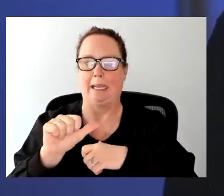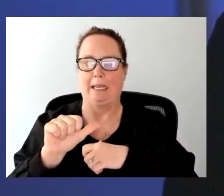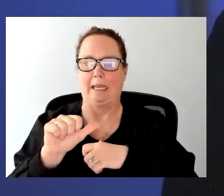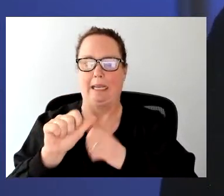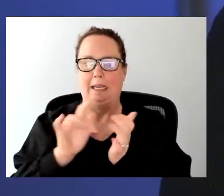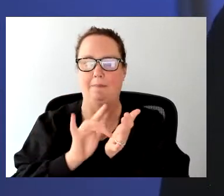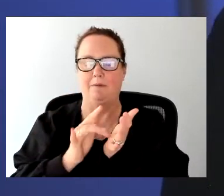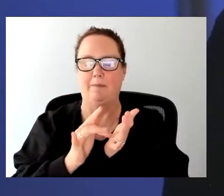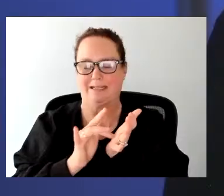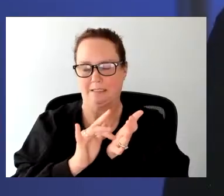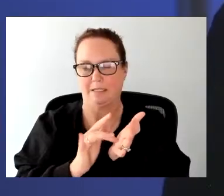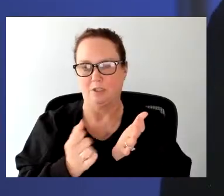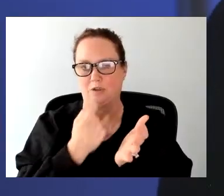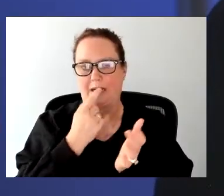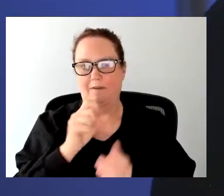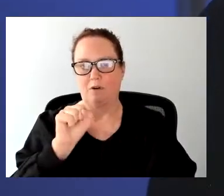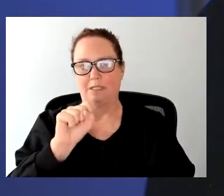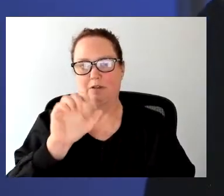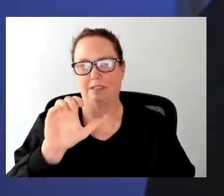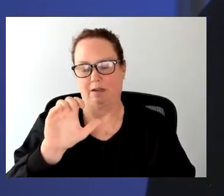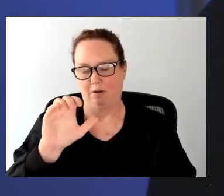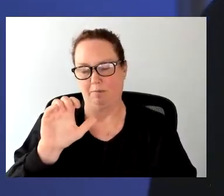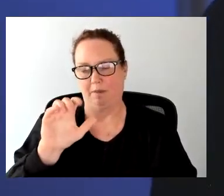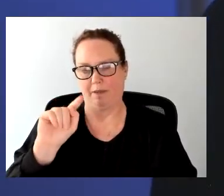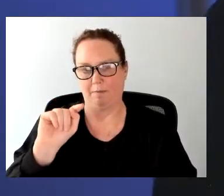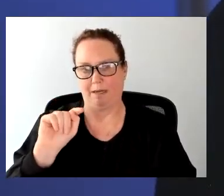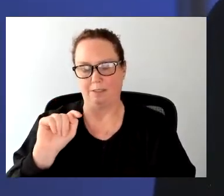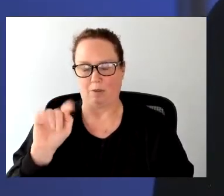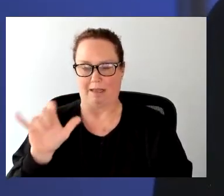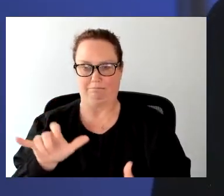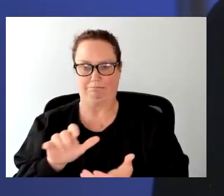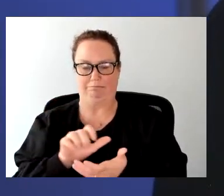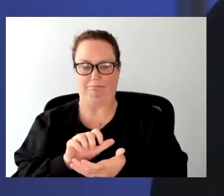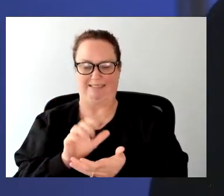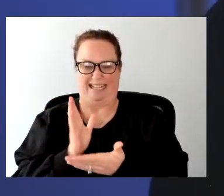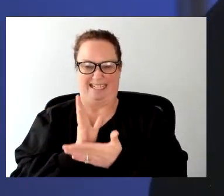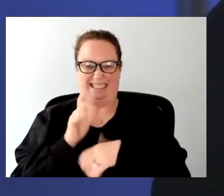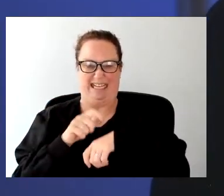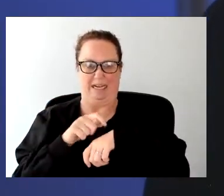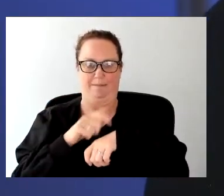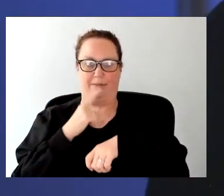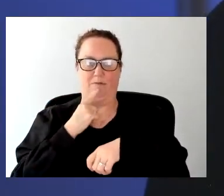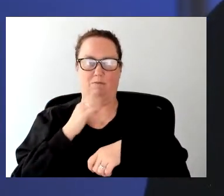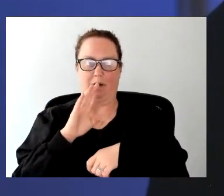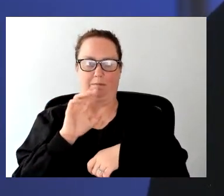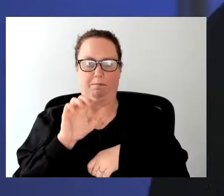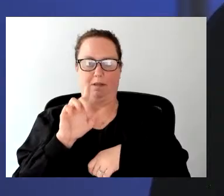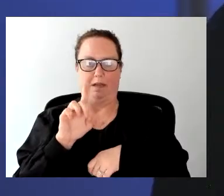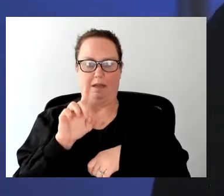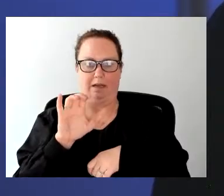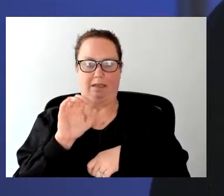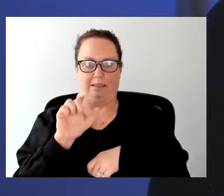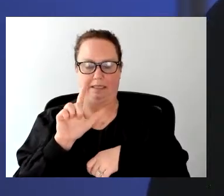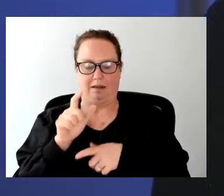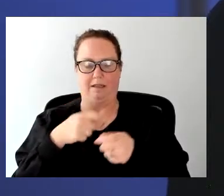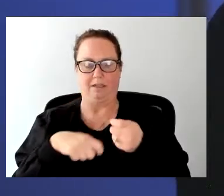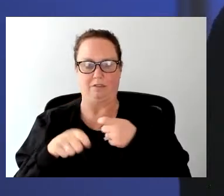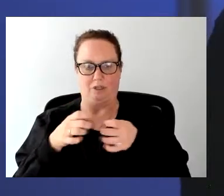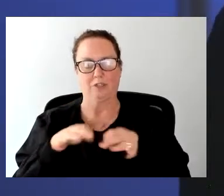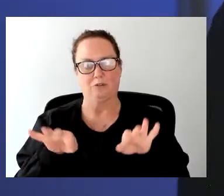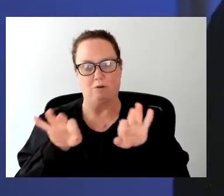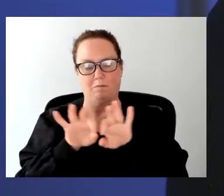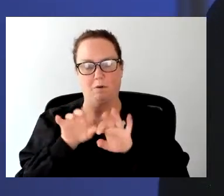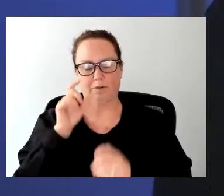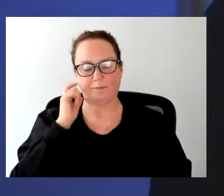cell. So during that washout, that's when the red blood cell exchanges are important.